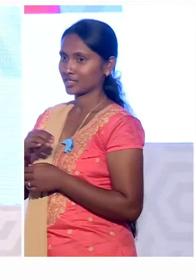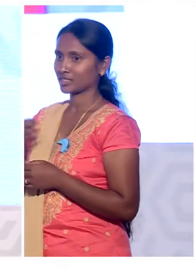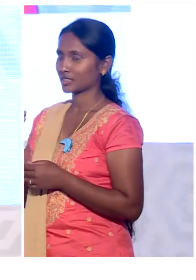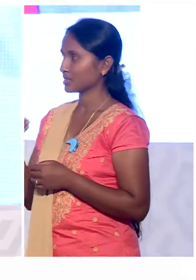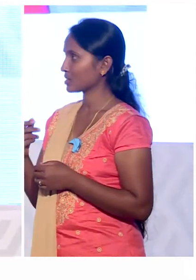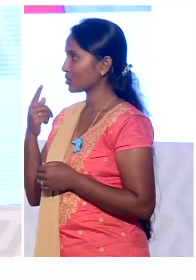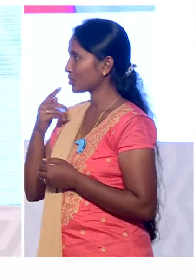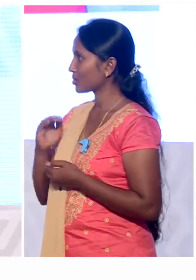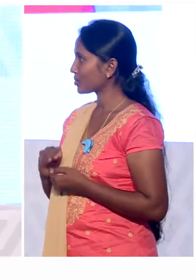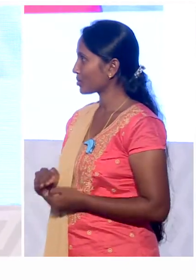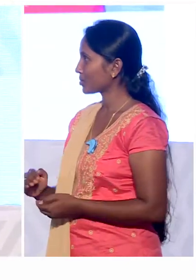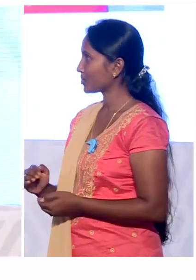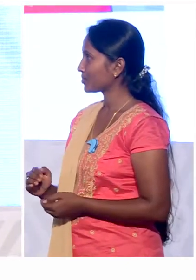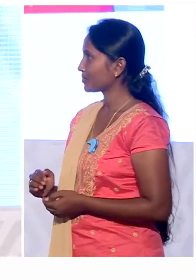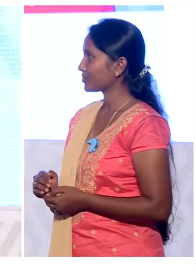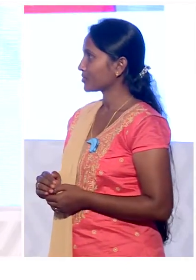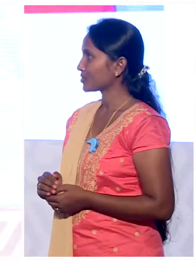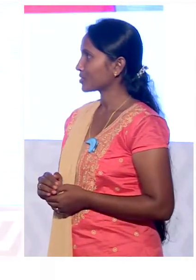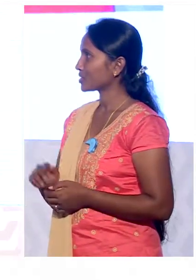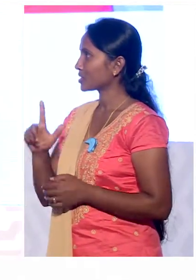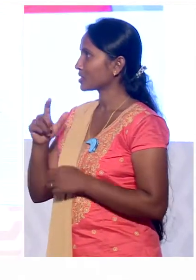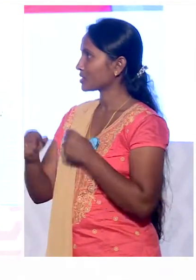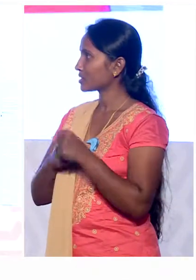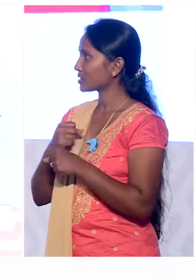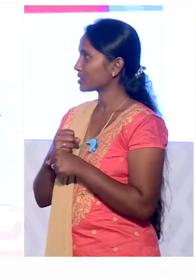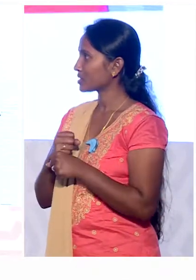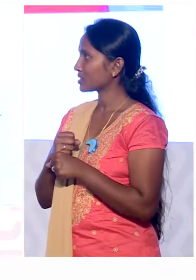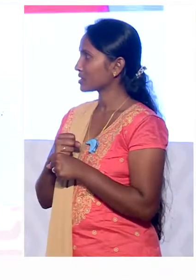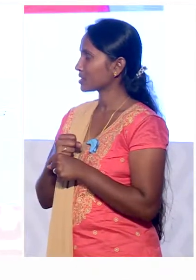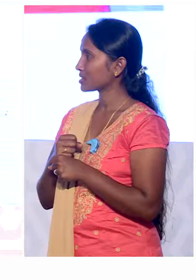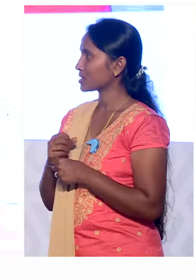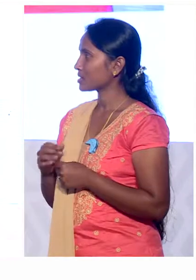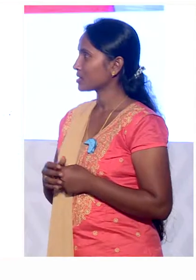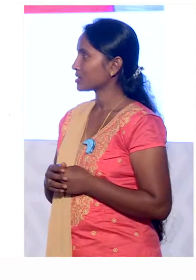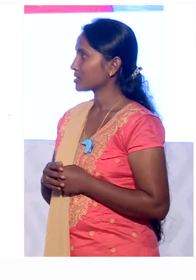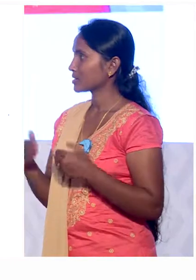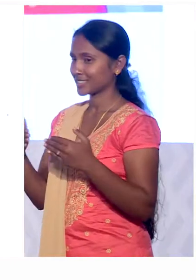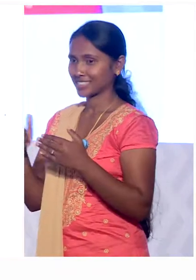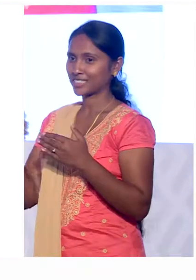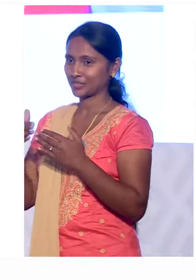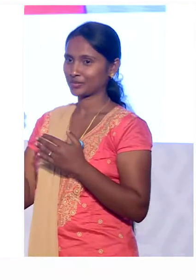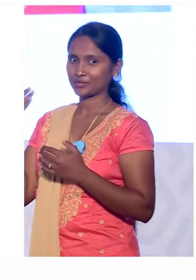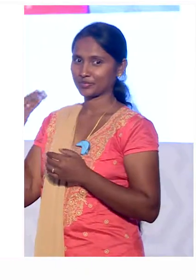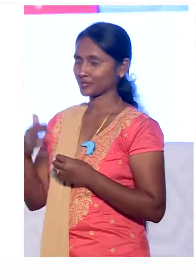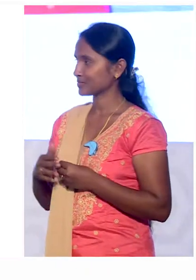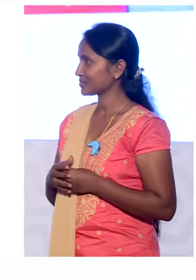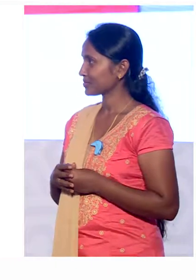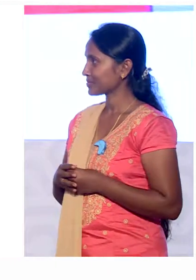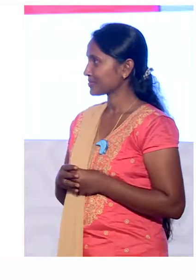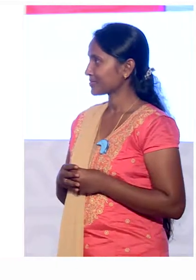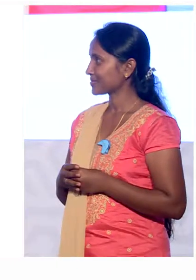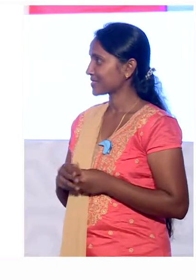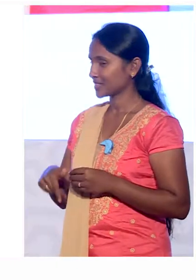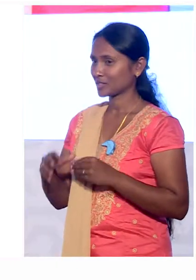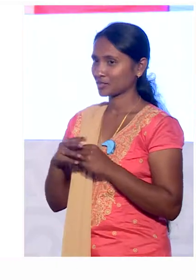was born 7 years to the day that we met and to the hour that we spoke here